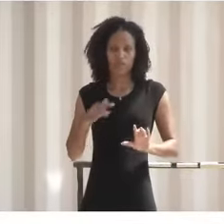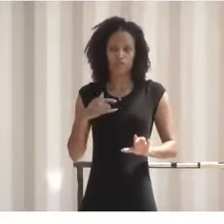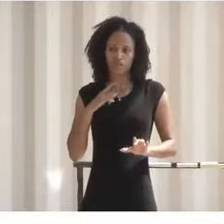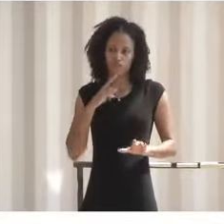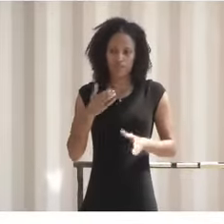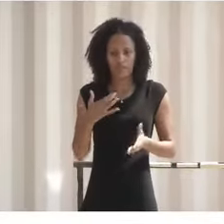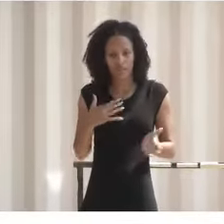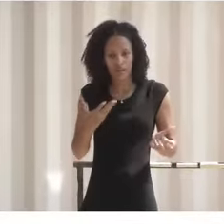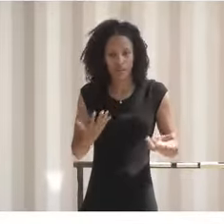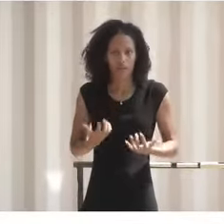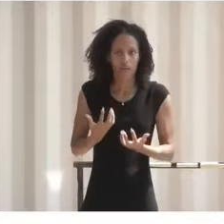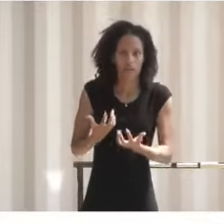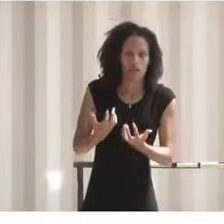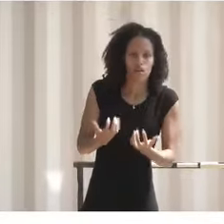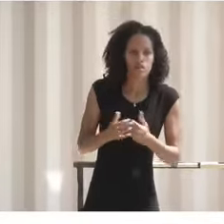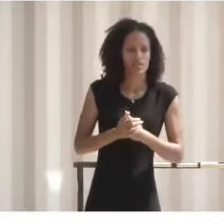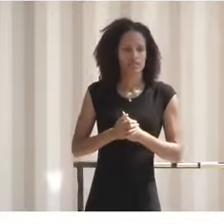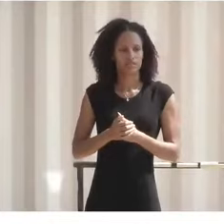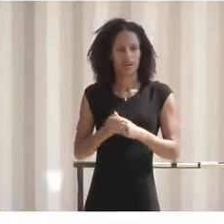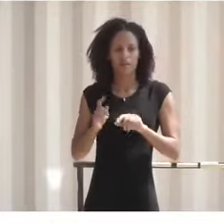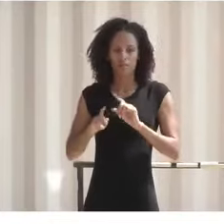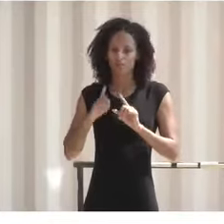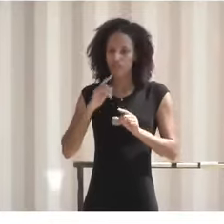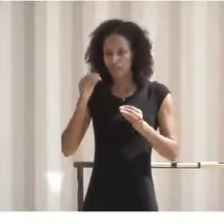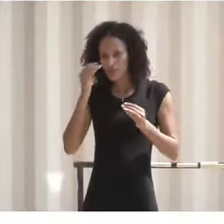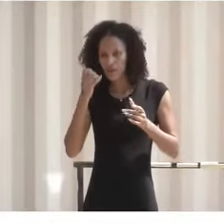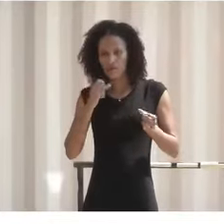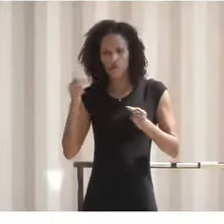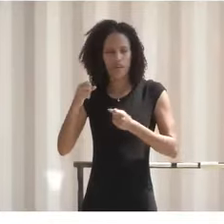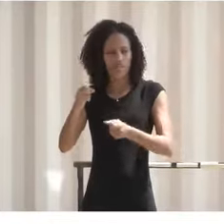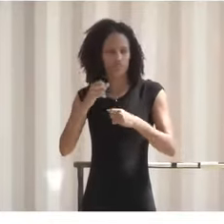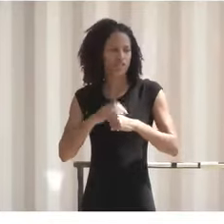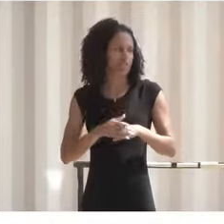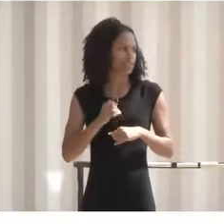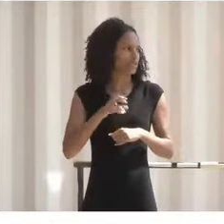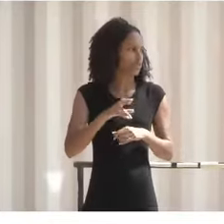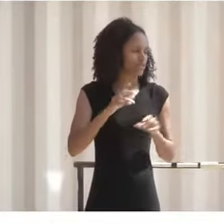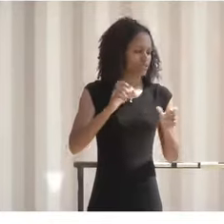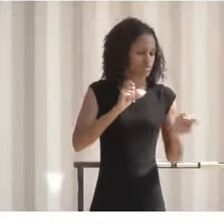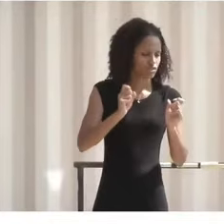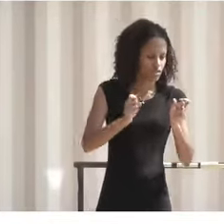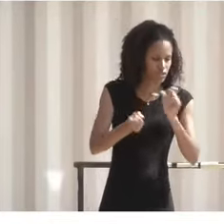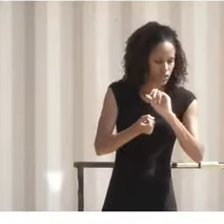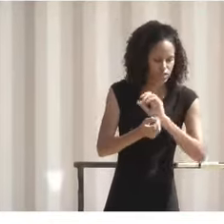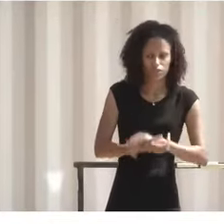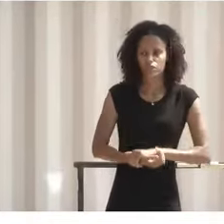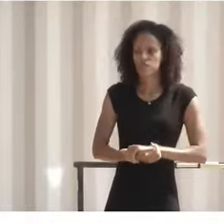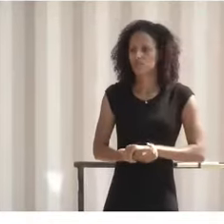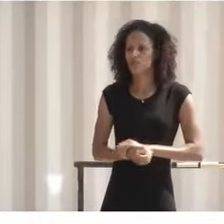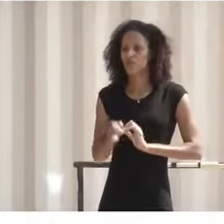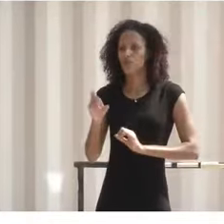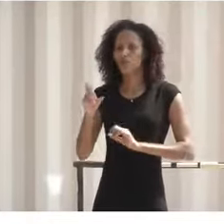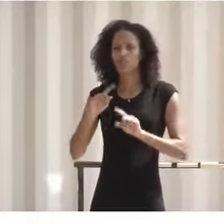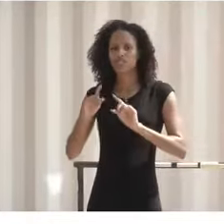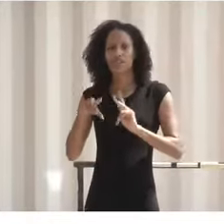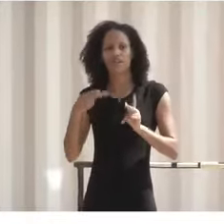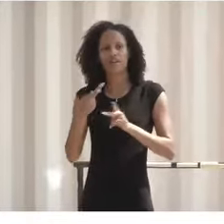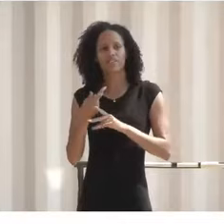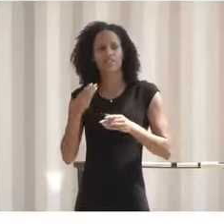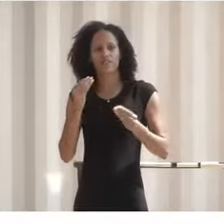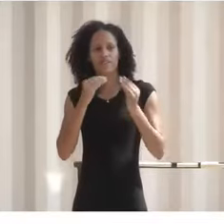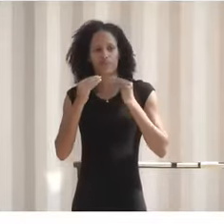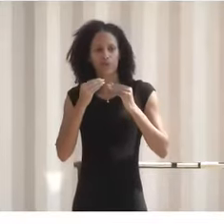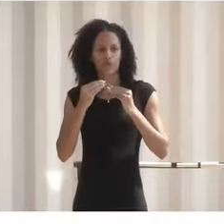or strategies to address issues such as climate change, or land degradation, or issue with